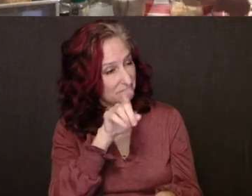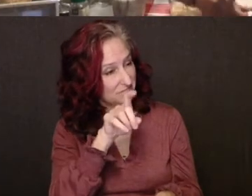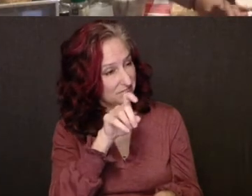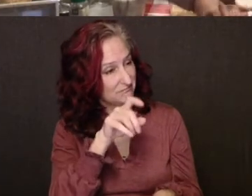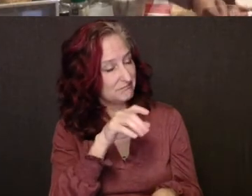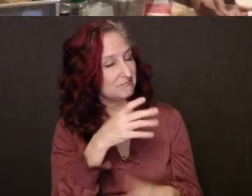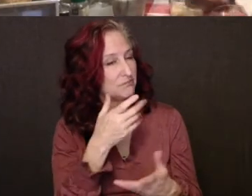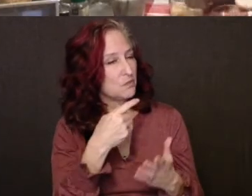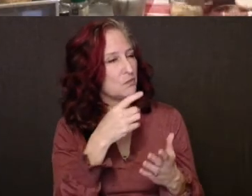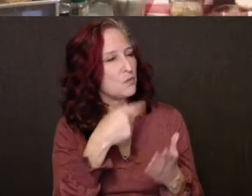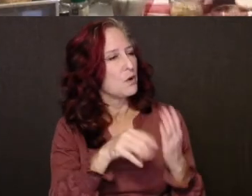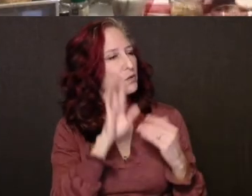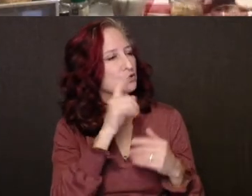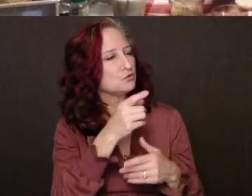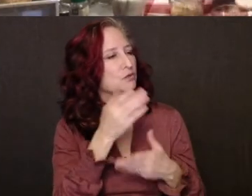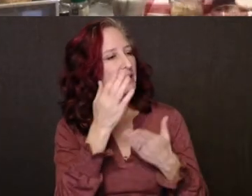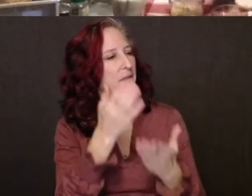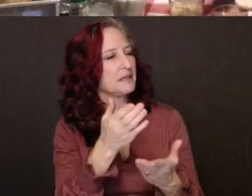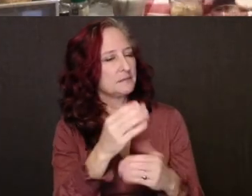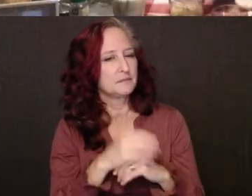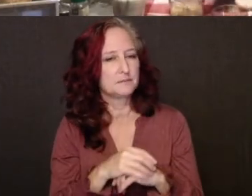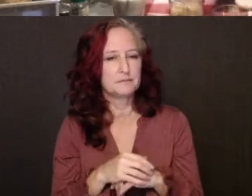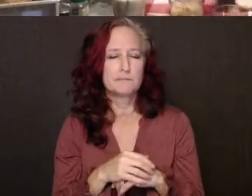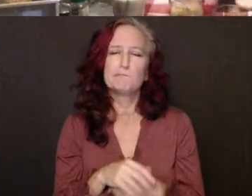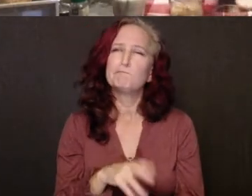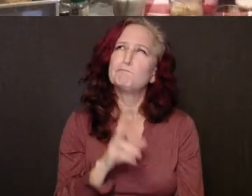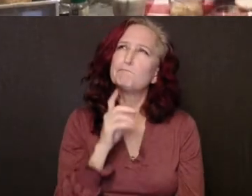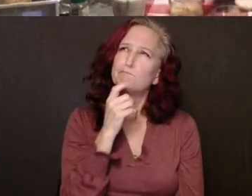chai flavors that we have in the cookies.